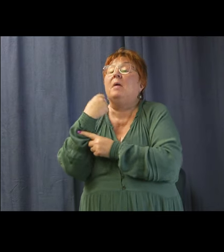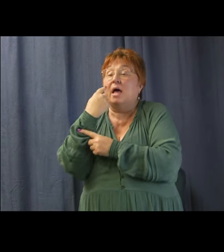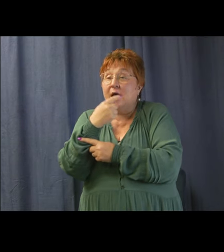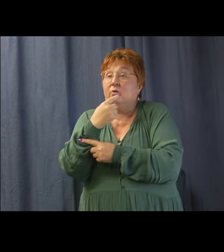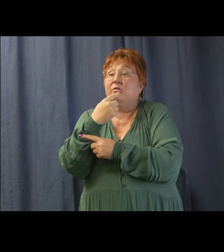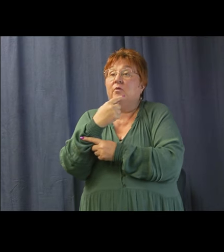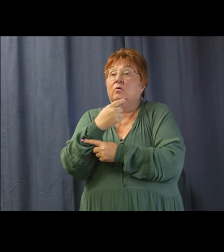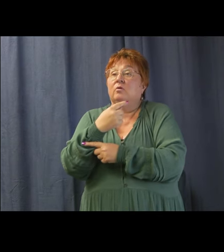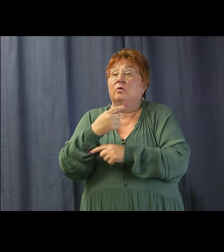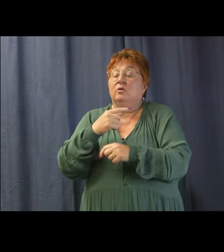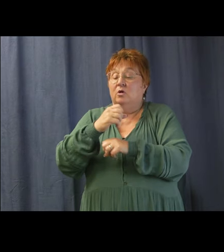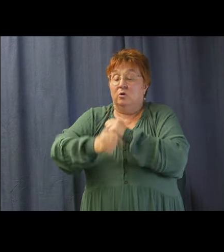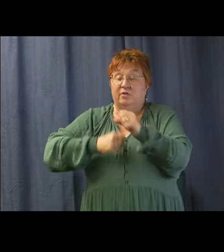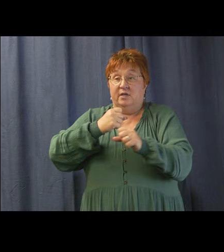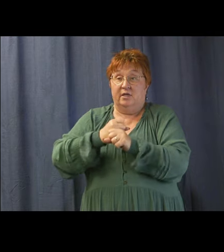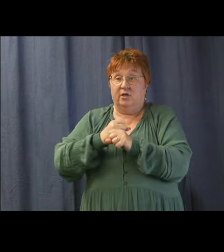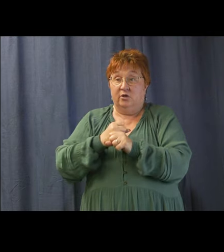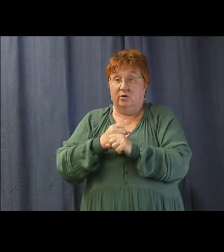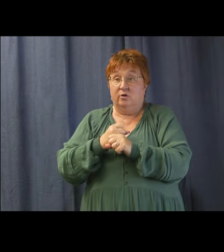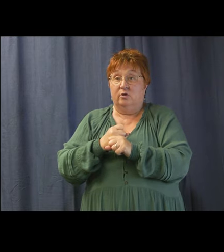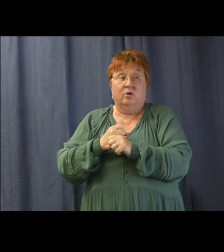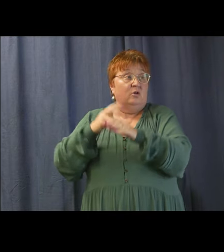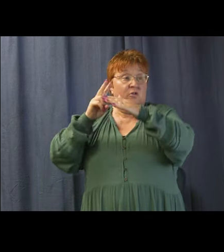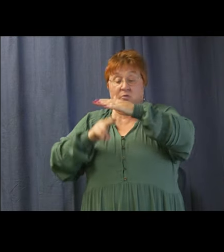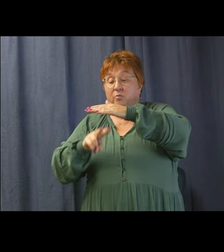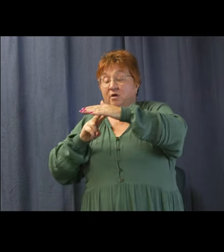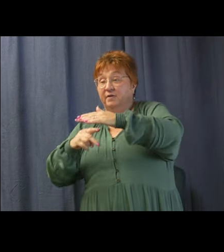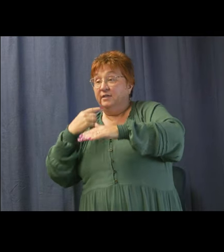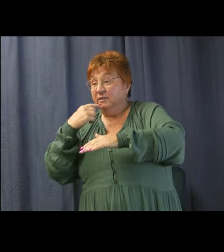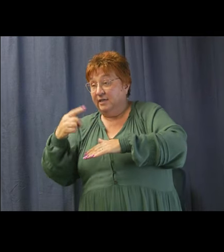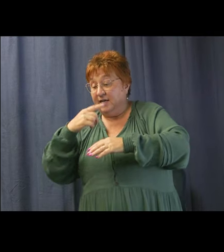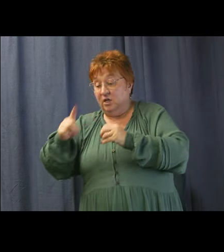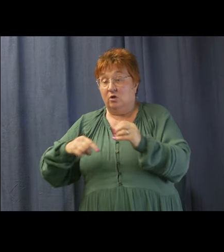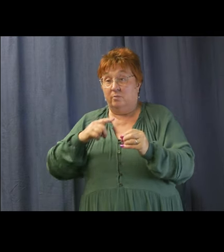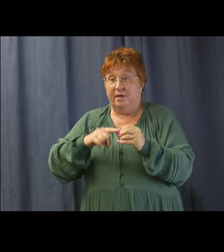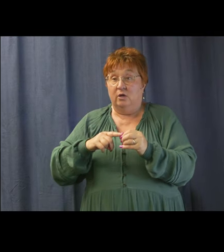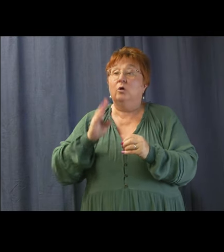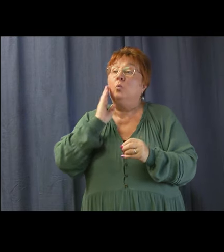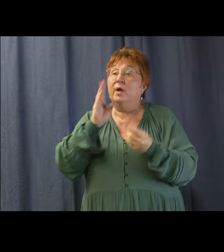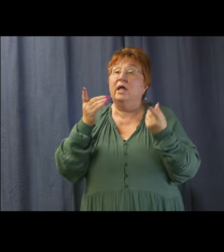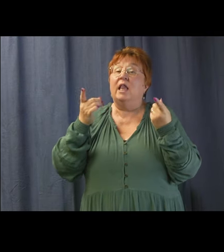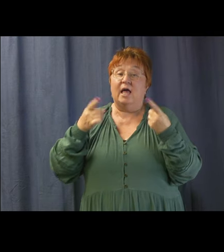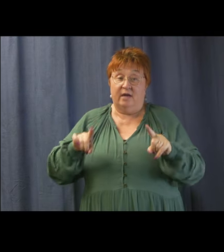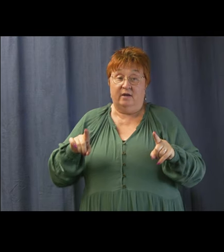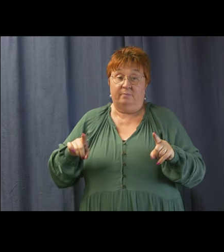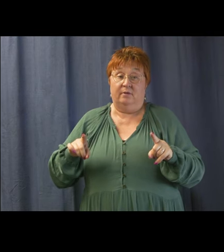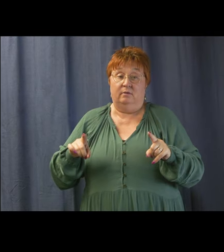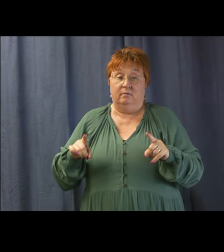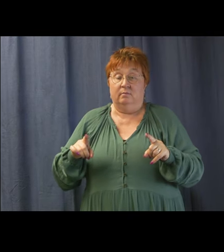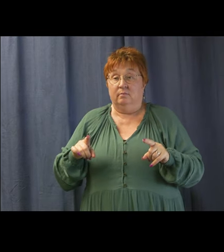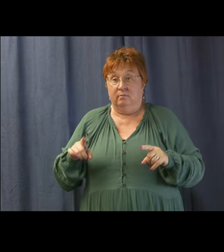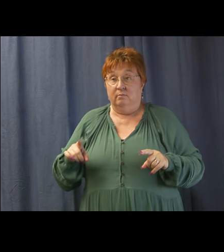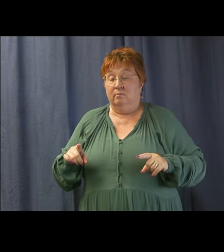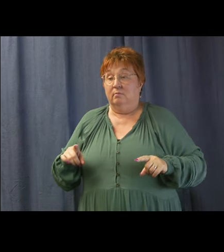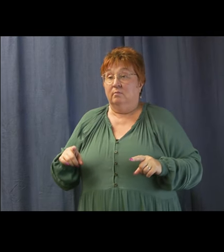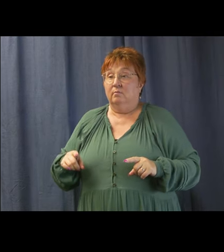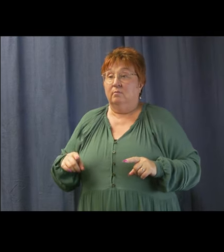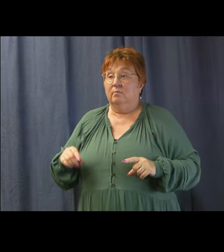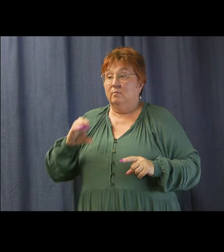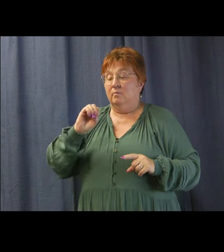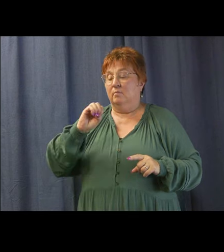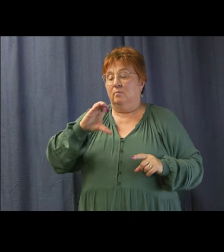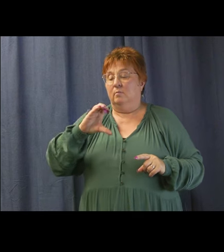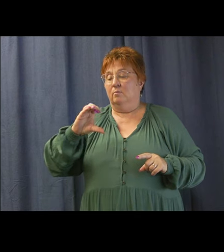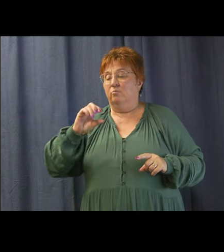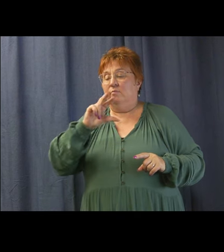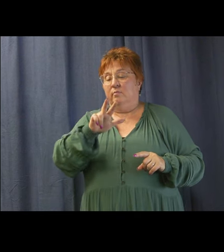this is the year those things the prophets have spoke about is going to be fulfilled like never before. We see in